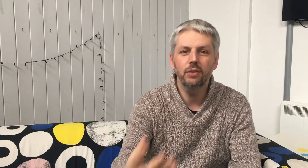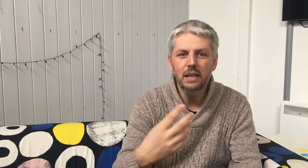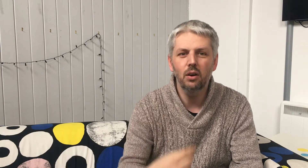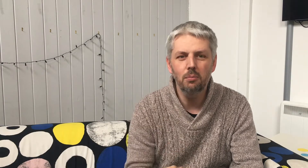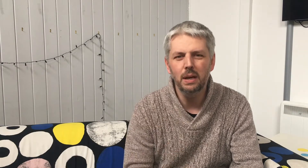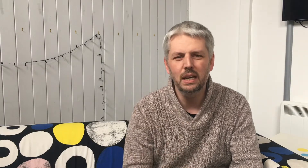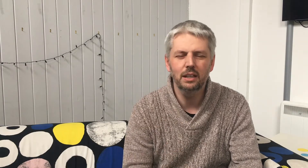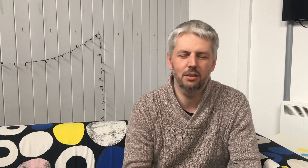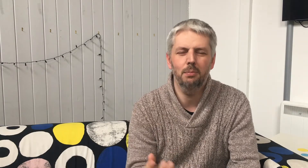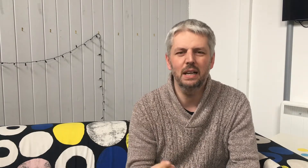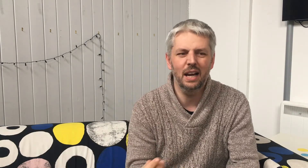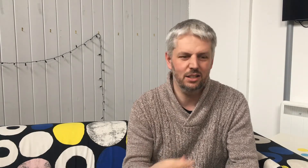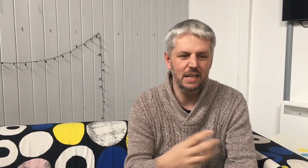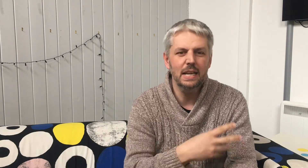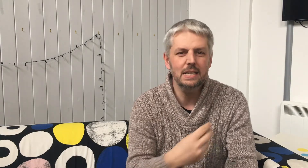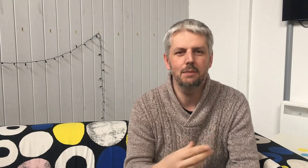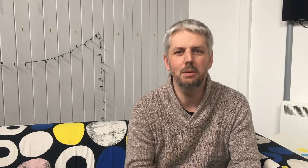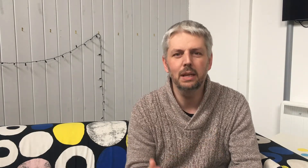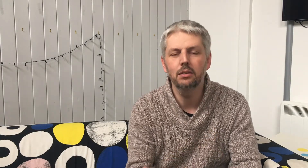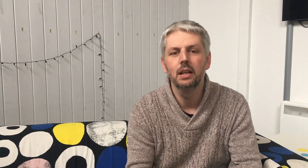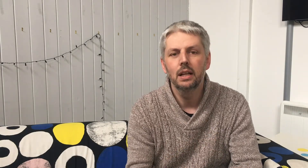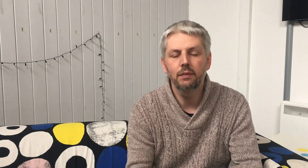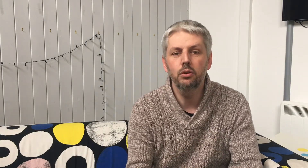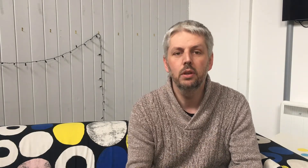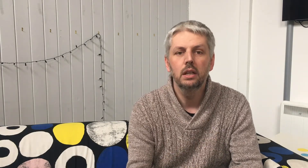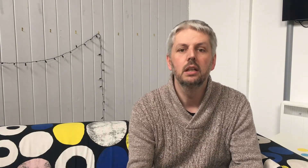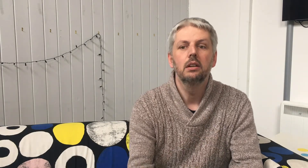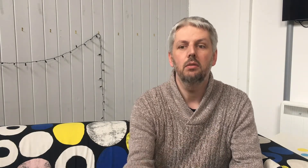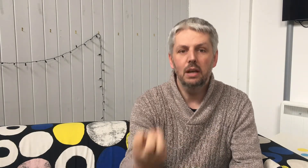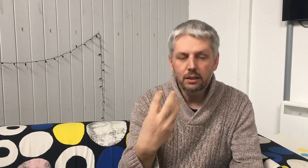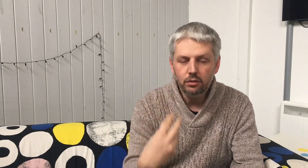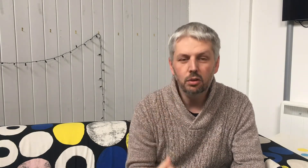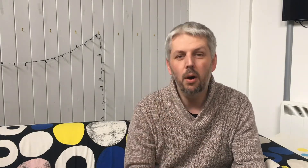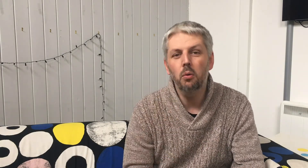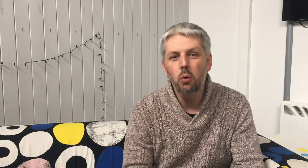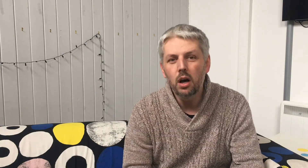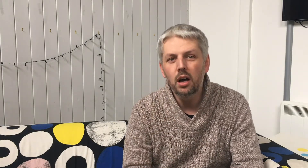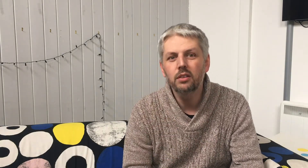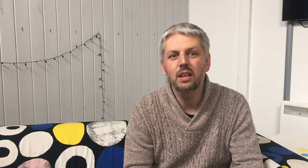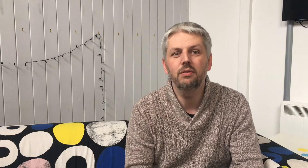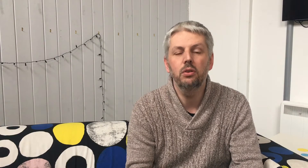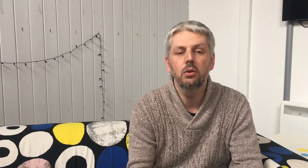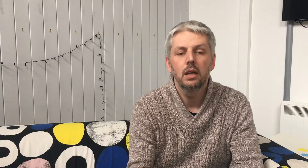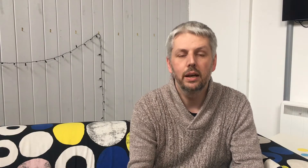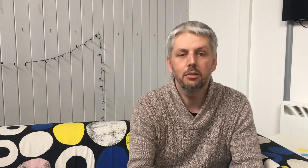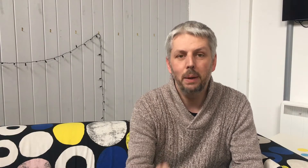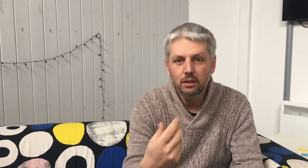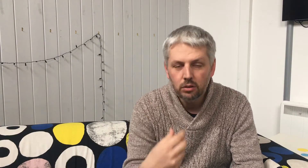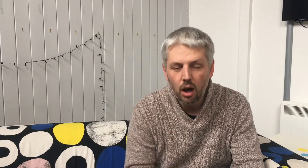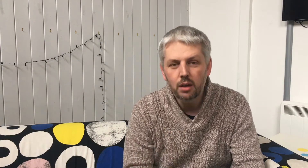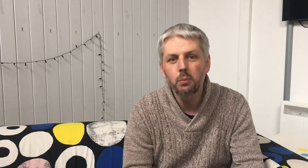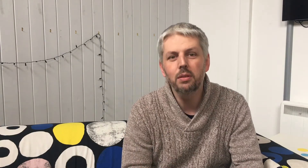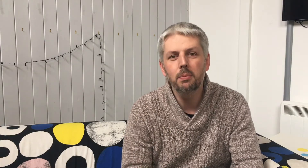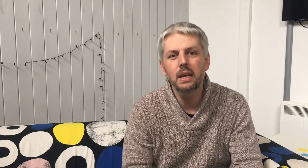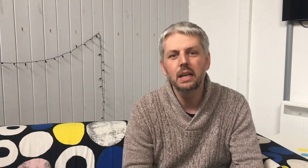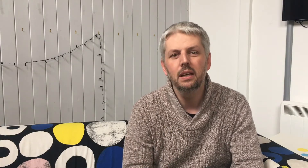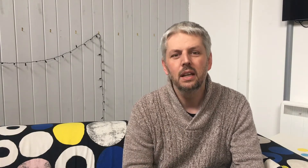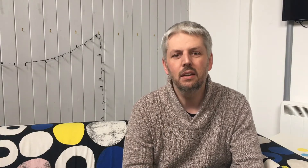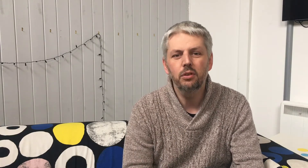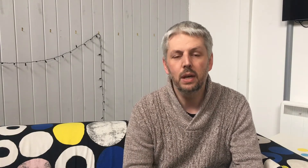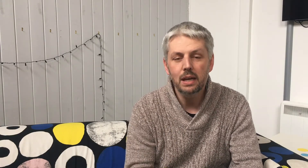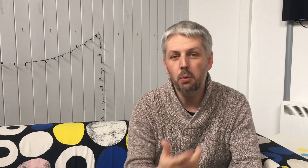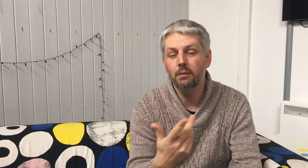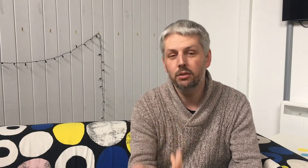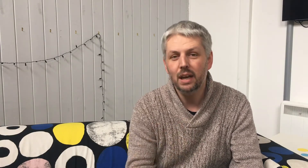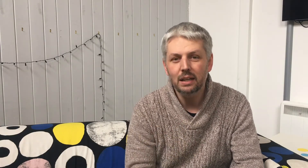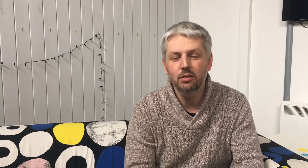if you feed on me, and he doesn't mean actually eat him, he means if you listen to my words, if you spend time with me,